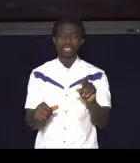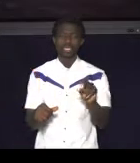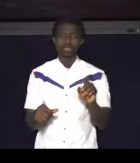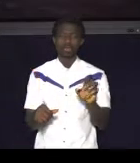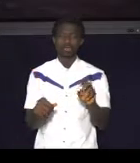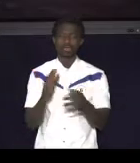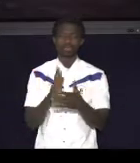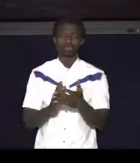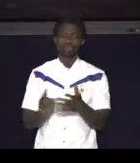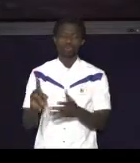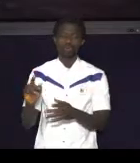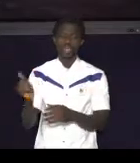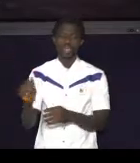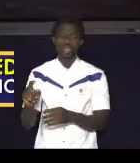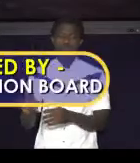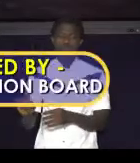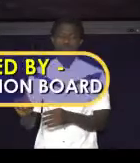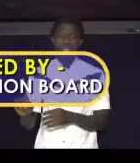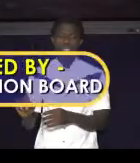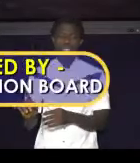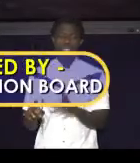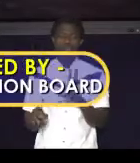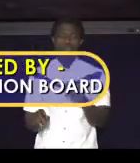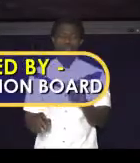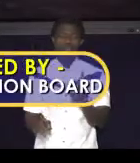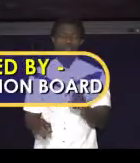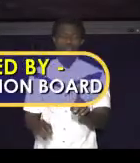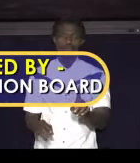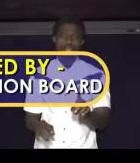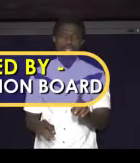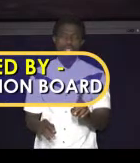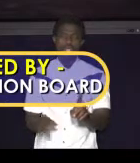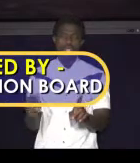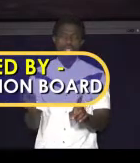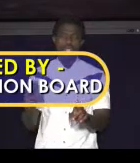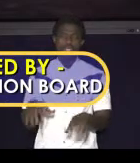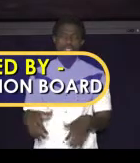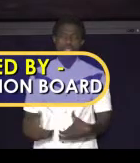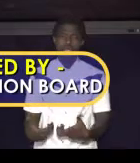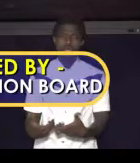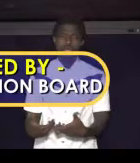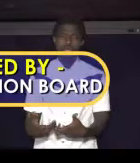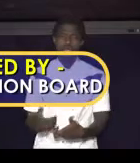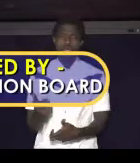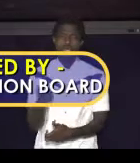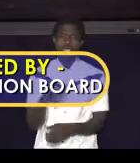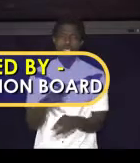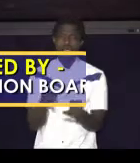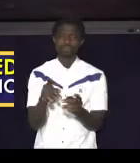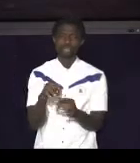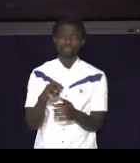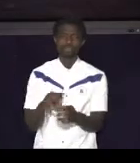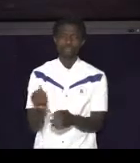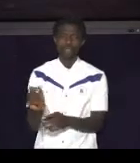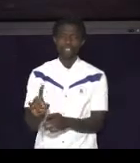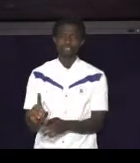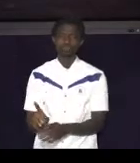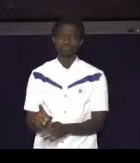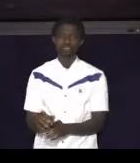somewhere, anywhere, nowhere, anyhow, any place or